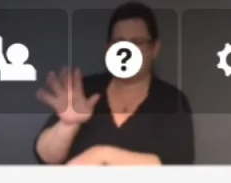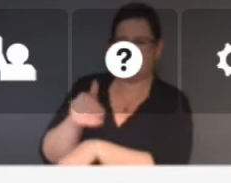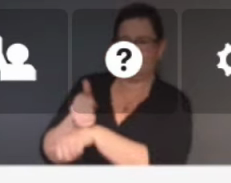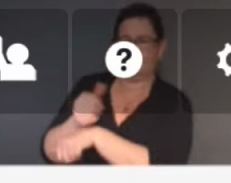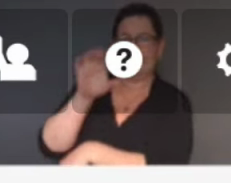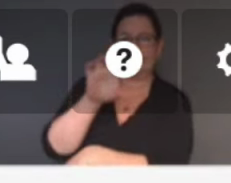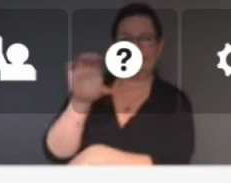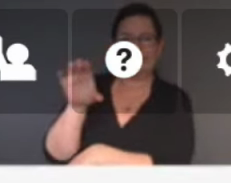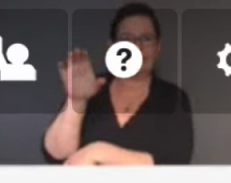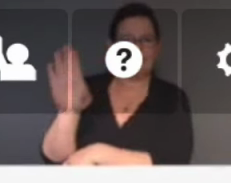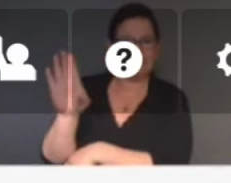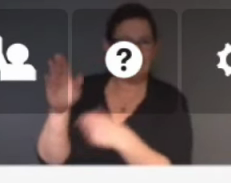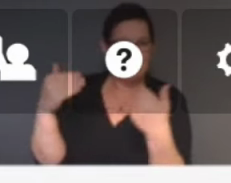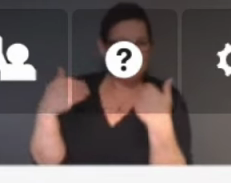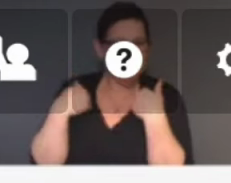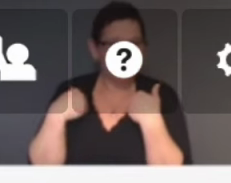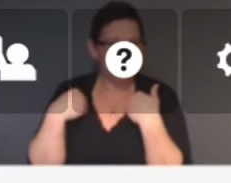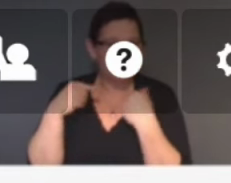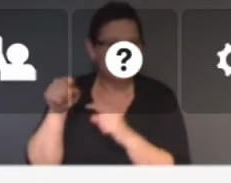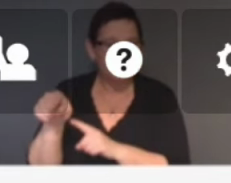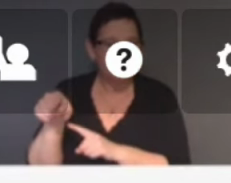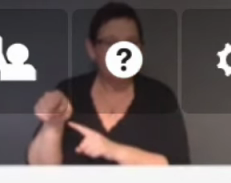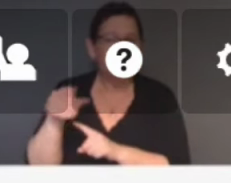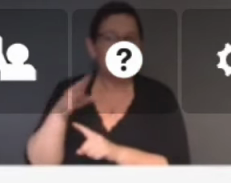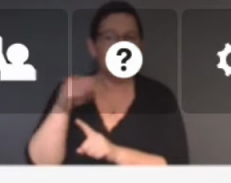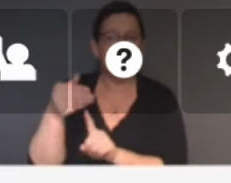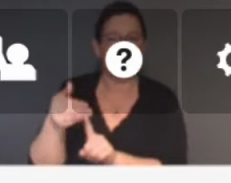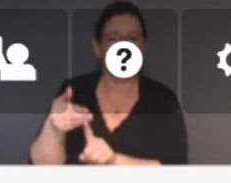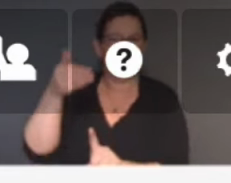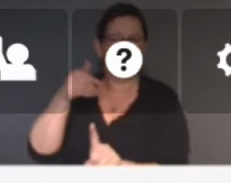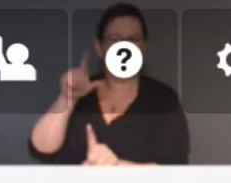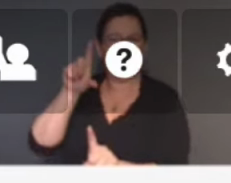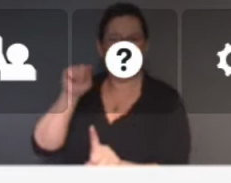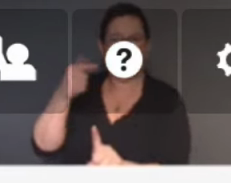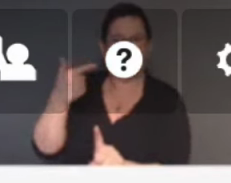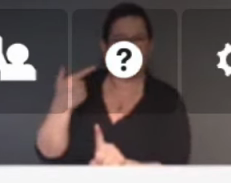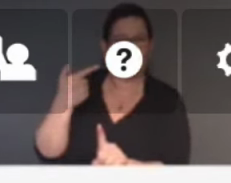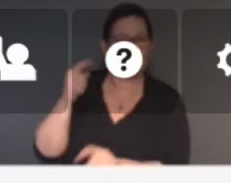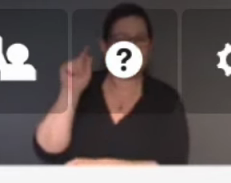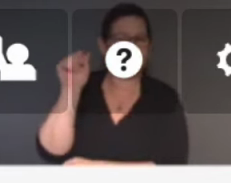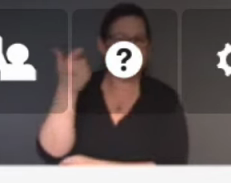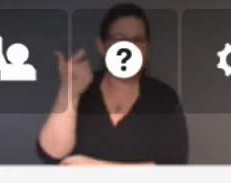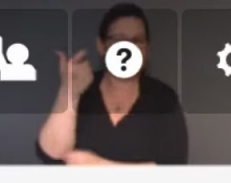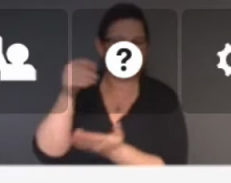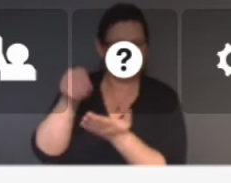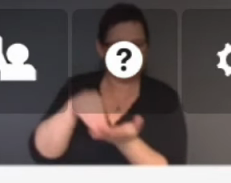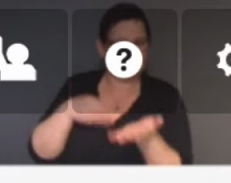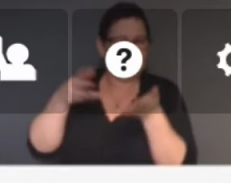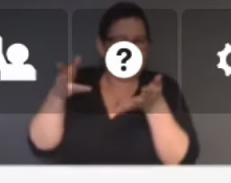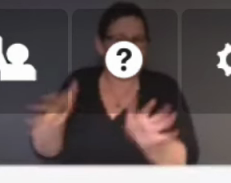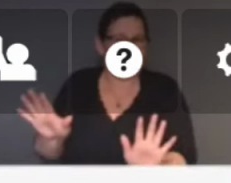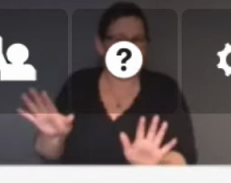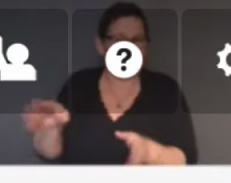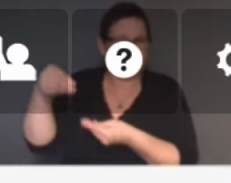Also remember that you must keep your receipts and records from your dental appointment for 6 years.